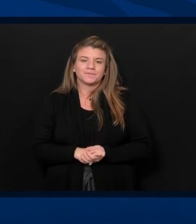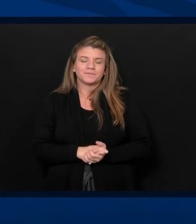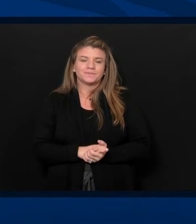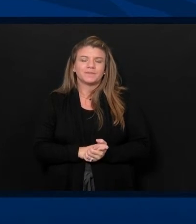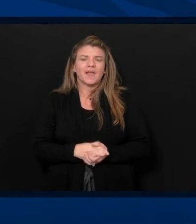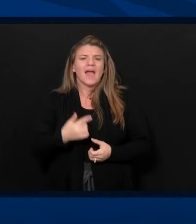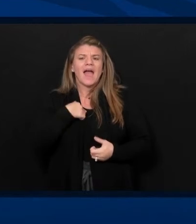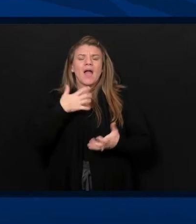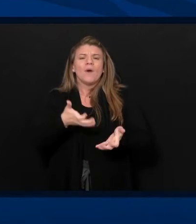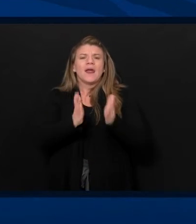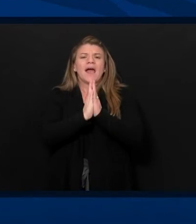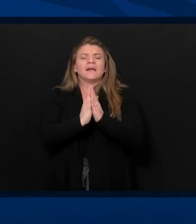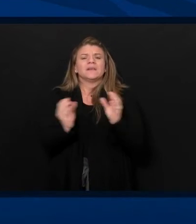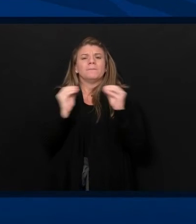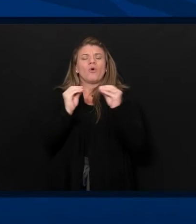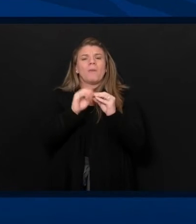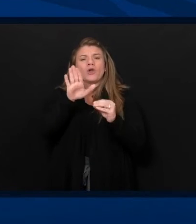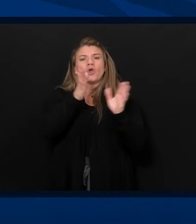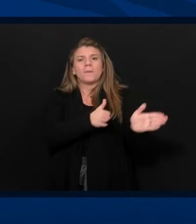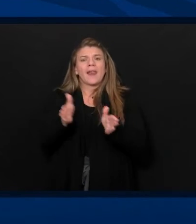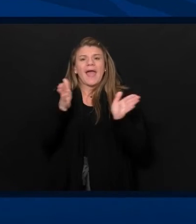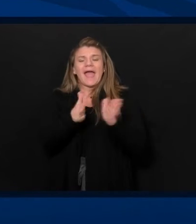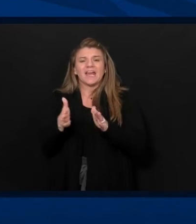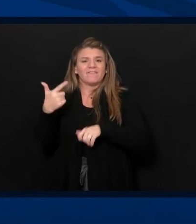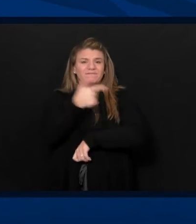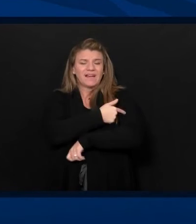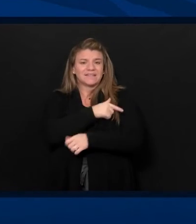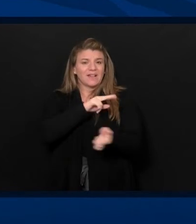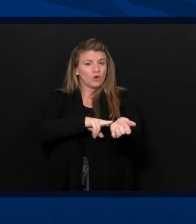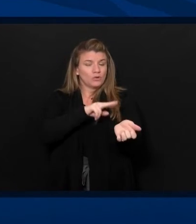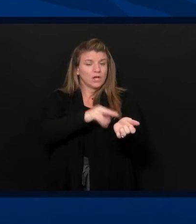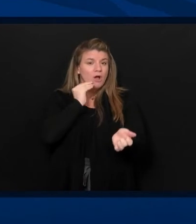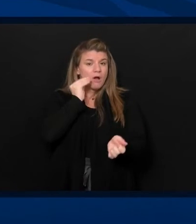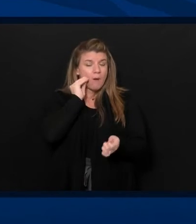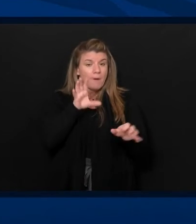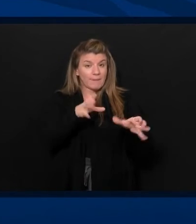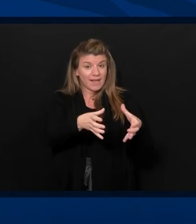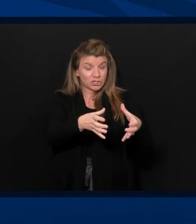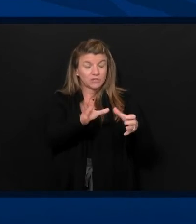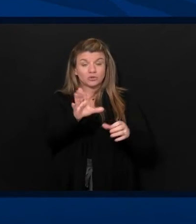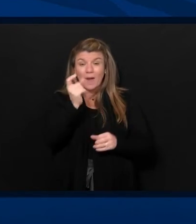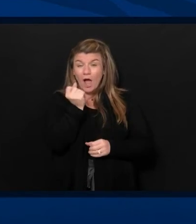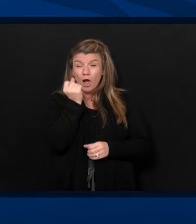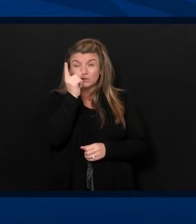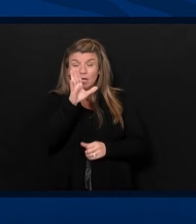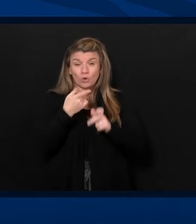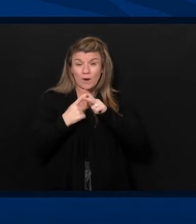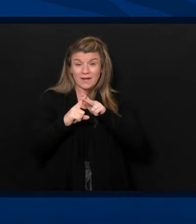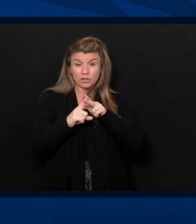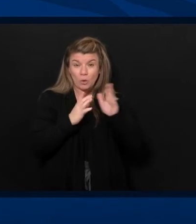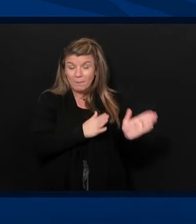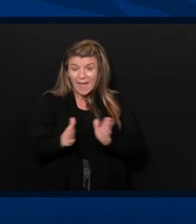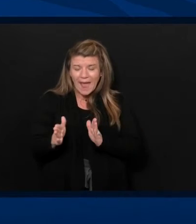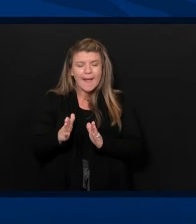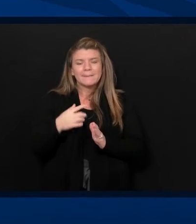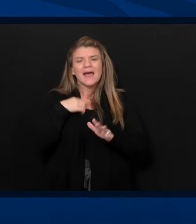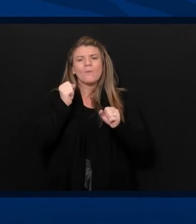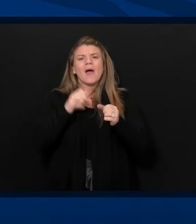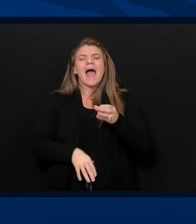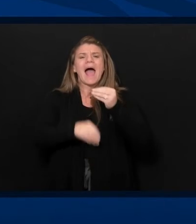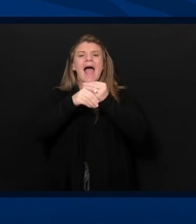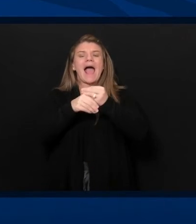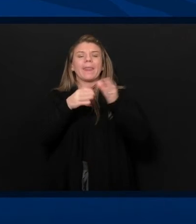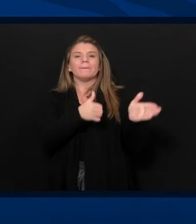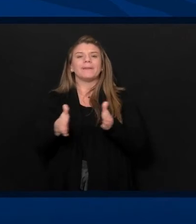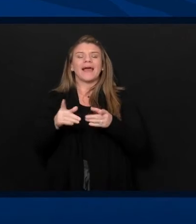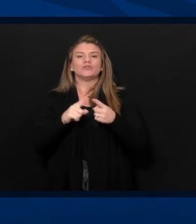more about the plan to vaccinate our nursing home population. So I understand the initial plan, but could we talk a little bit about the plans